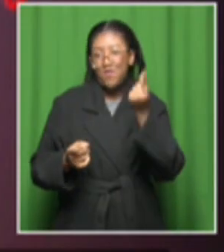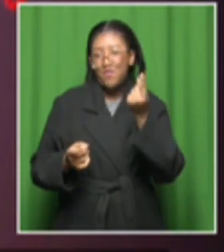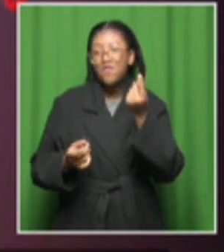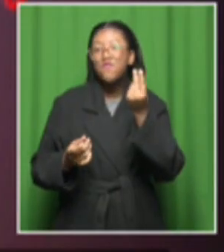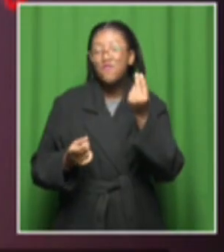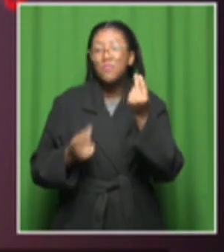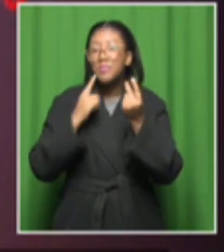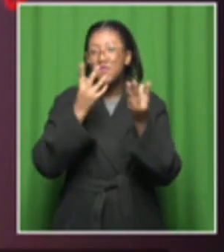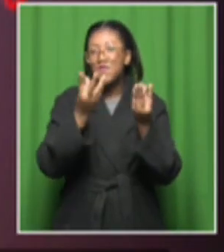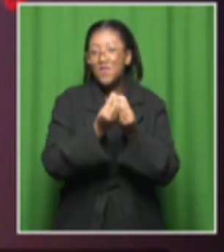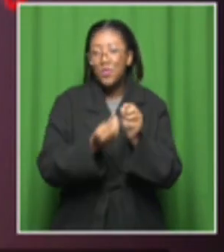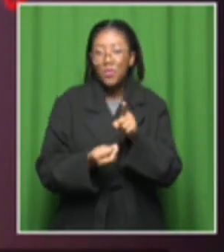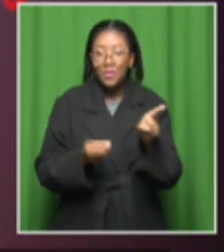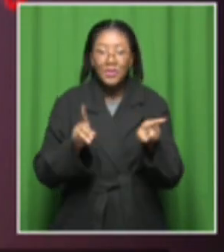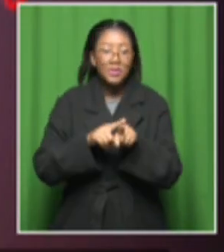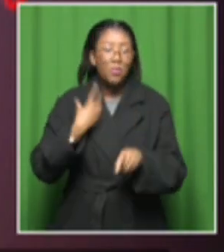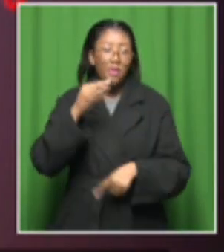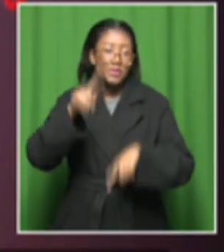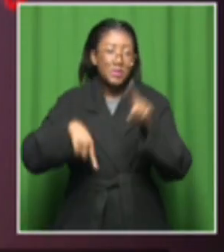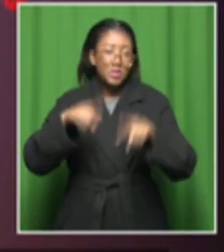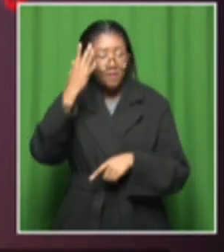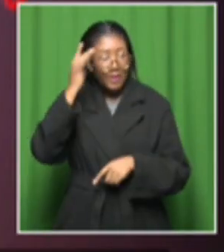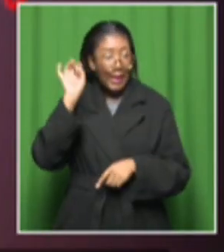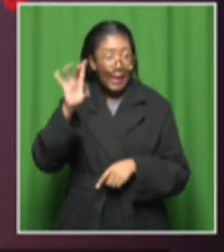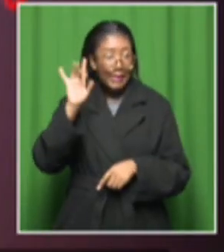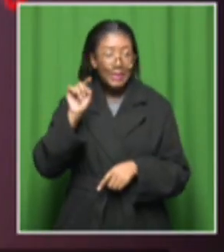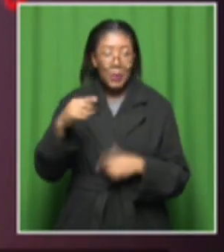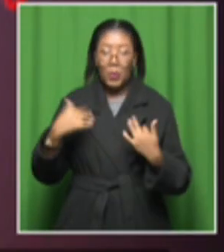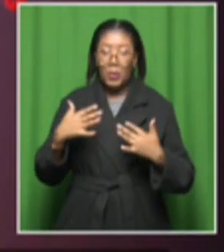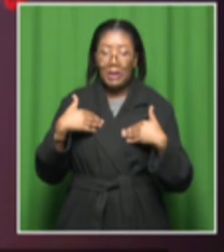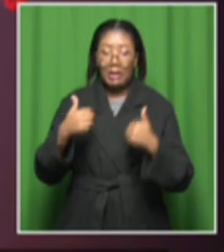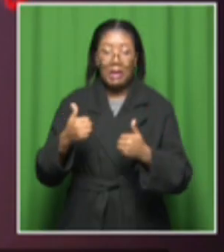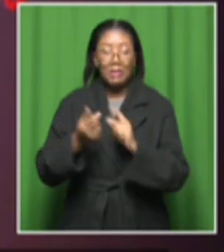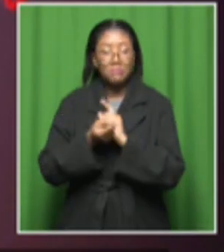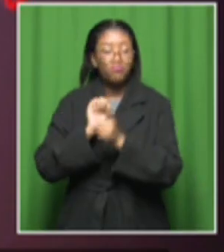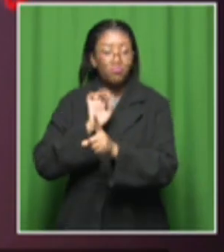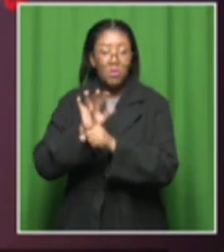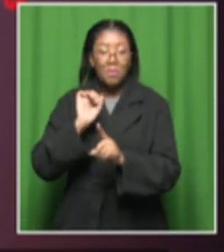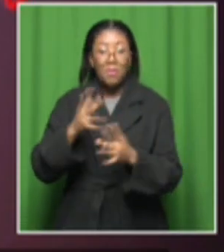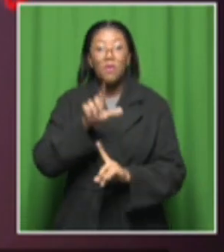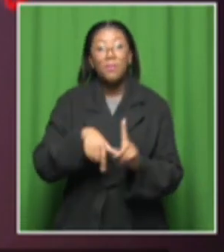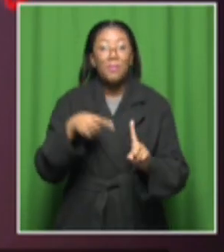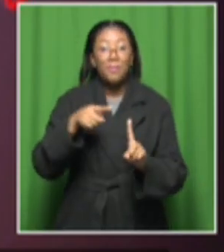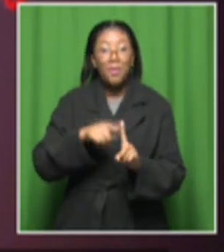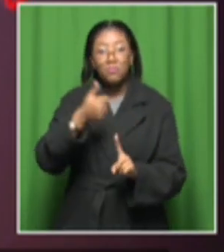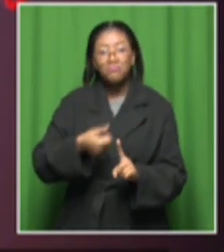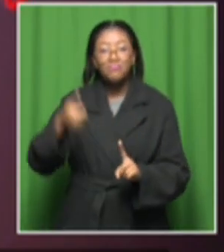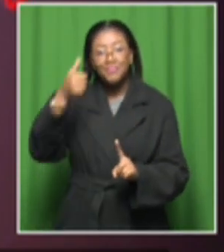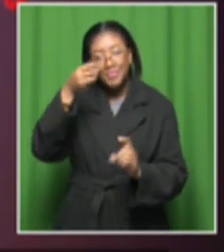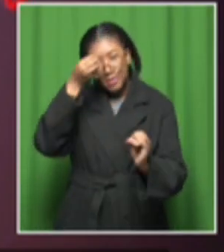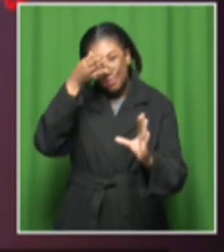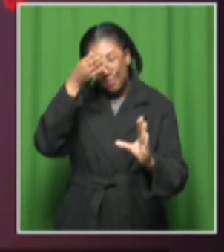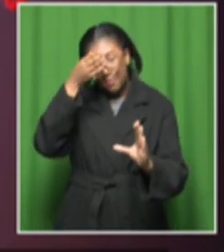at the causes of headache disorders and when they become a threat to an individual's health. We are joined virtually for this chat by specialist neurologist, Dr. Bongani